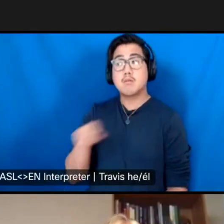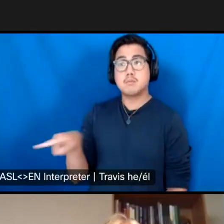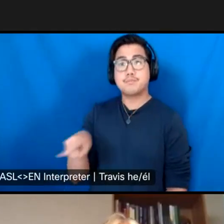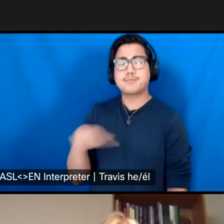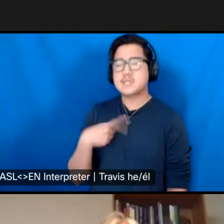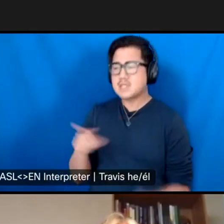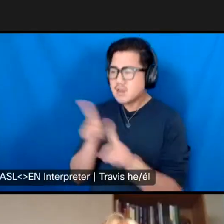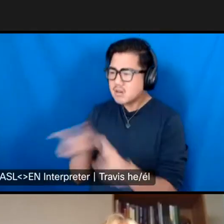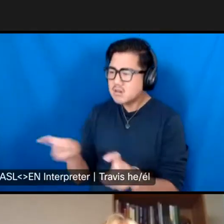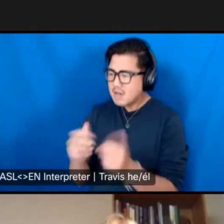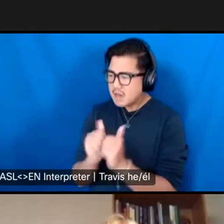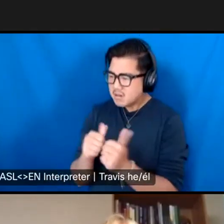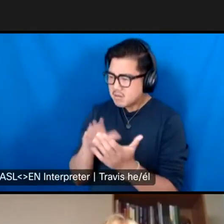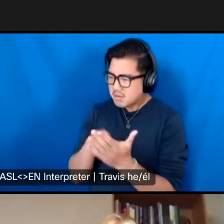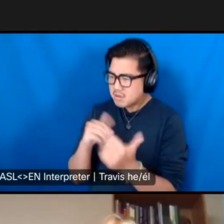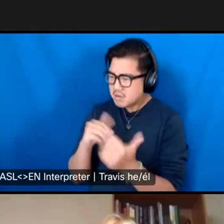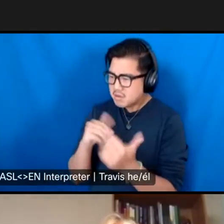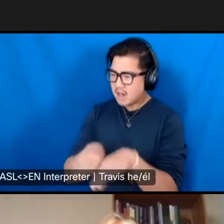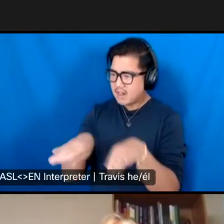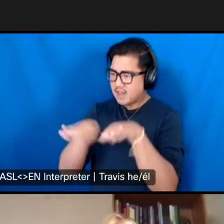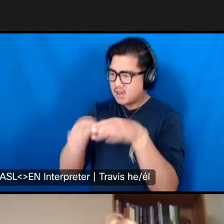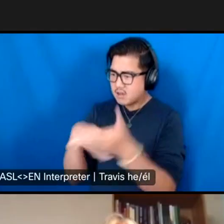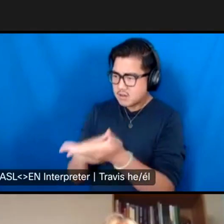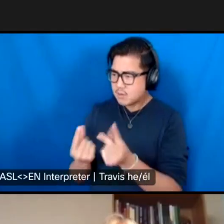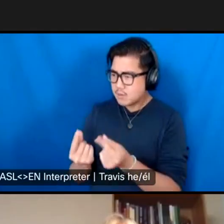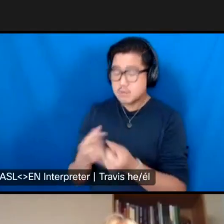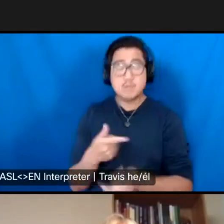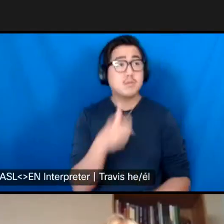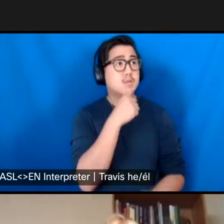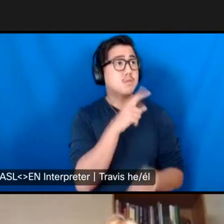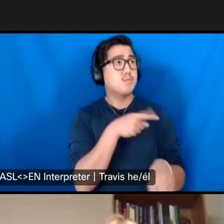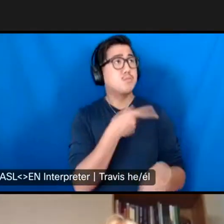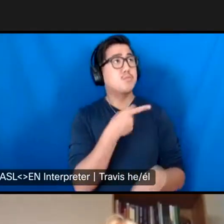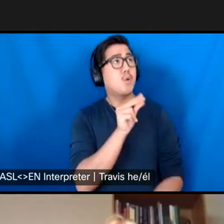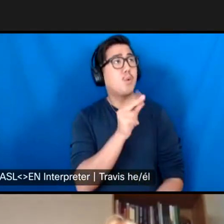Did you read about this in school? And they said, no. I said,